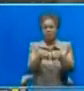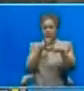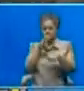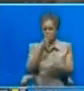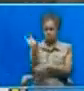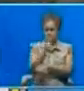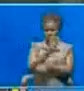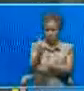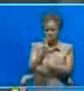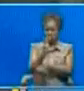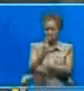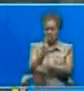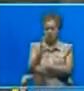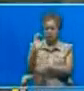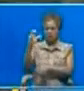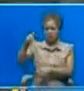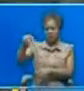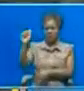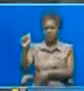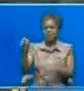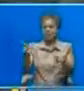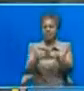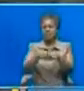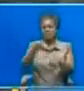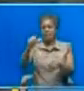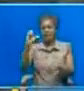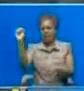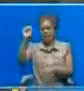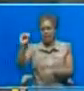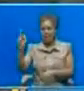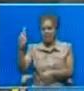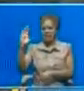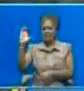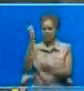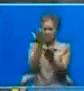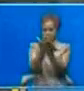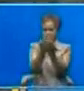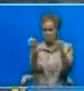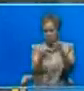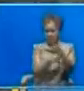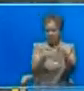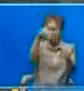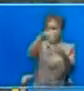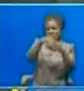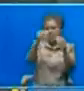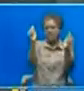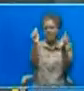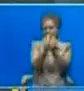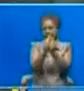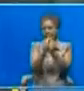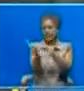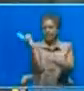Monitoring Unit, that is CPMU, and SRC to file their reports within 10 days